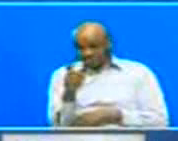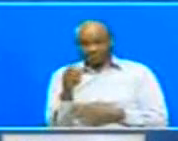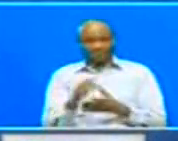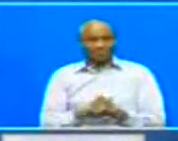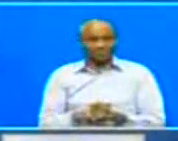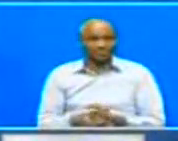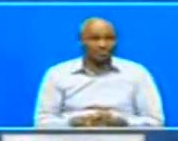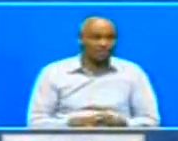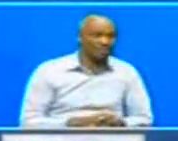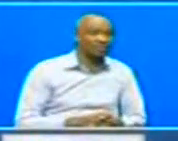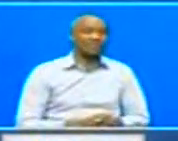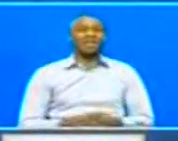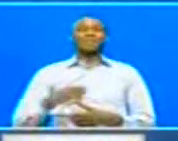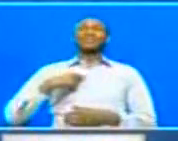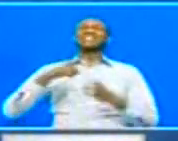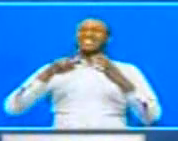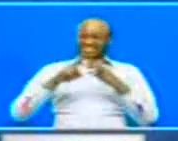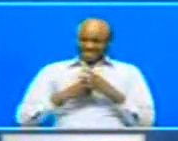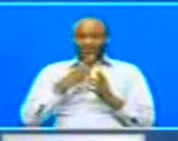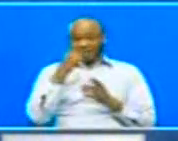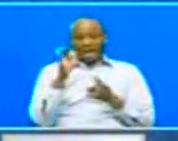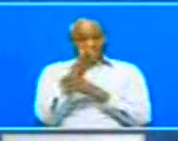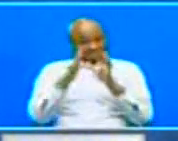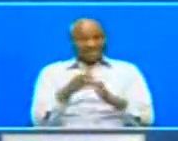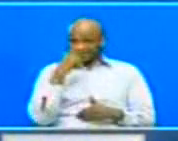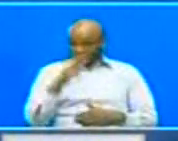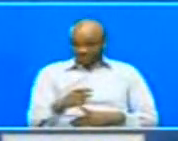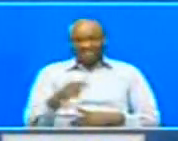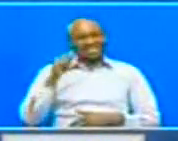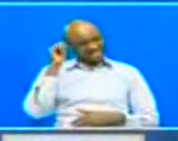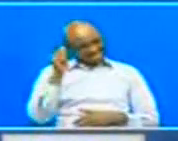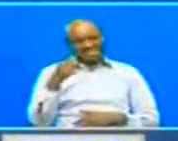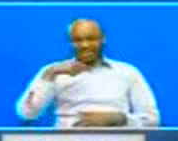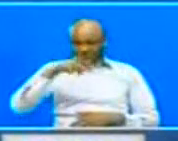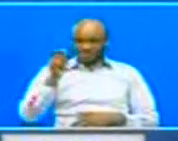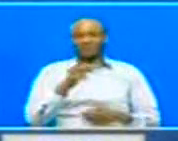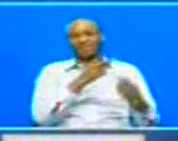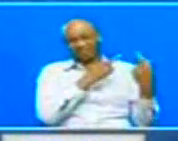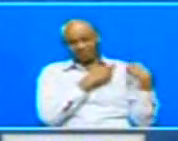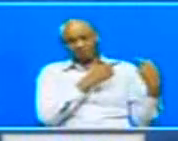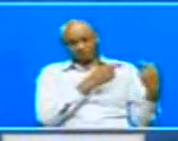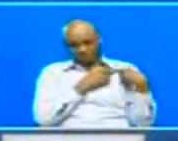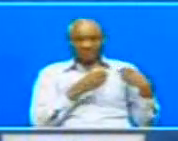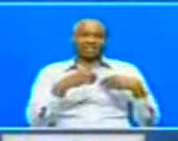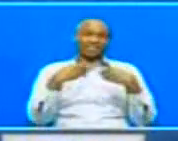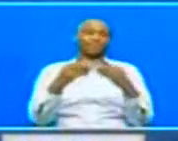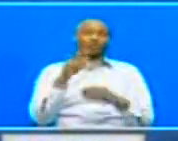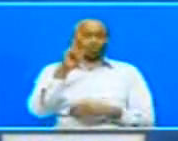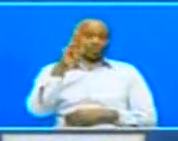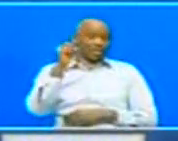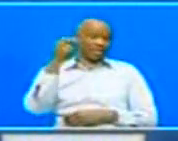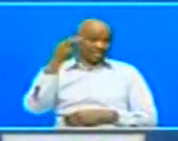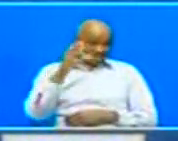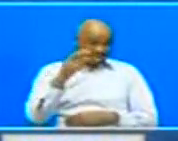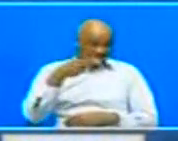think? I started by saying that Kenya, for the longest time, ceded its own international responsibility to UNHCR by